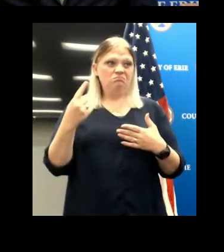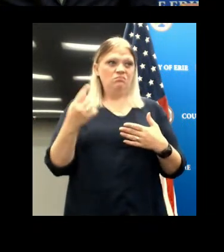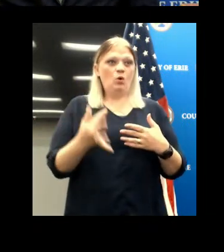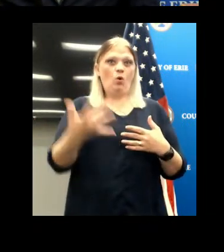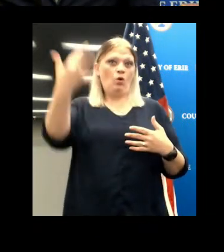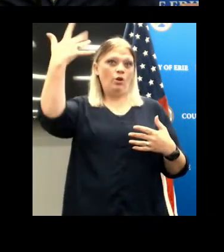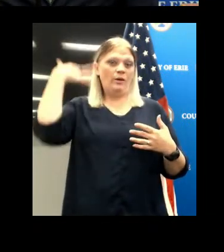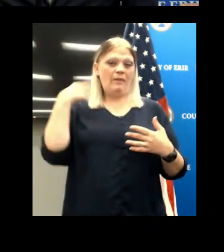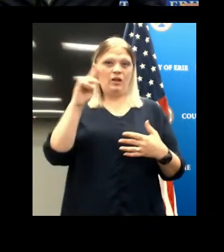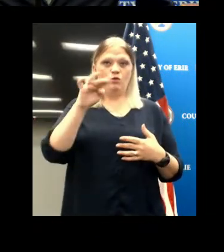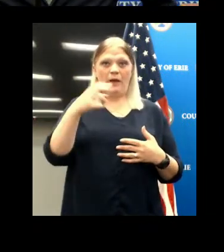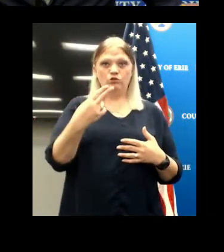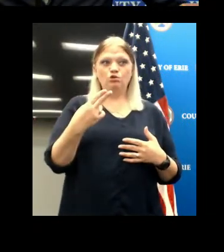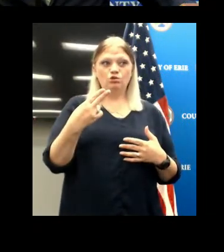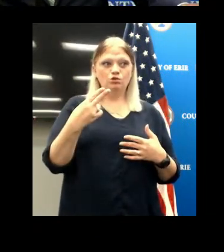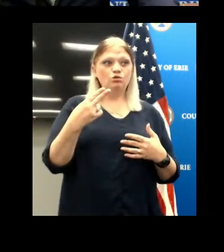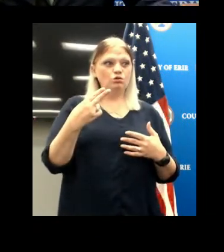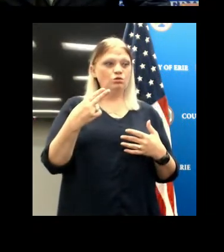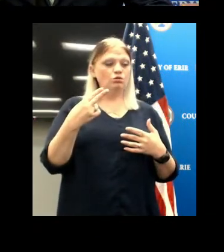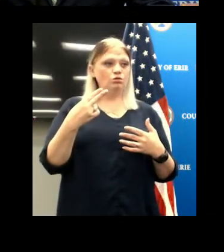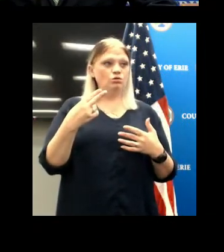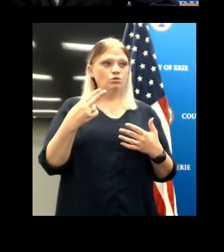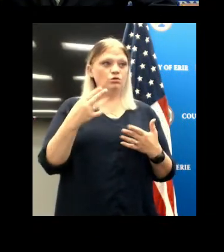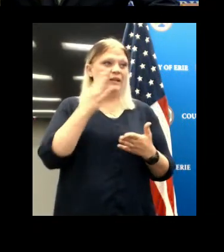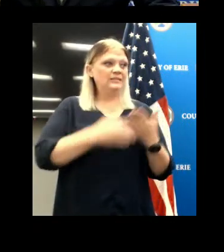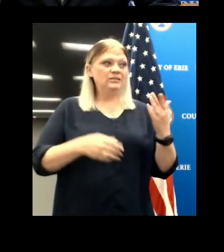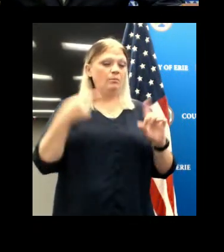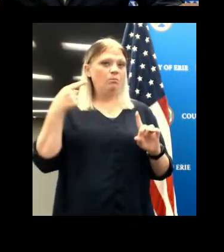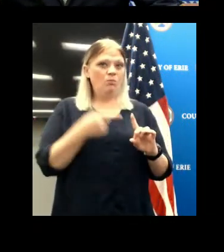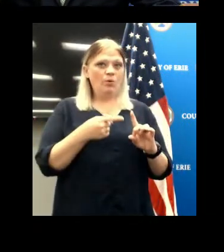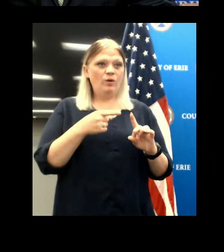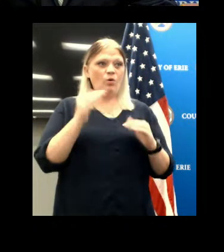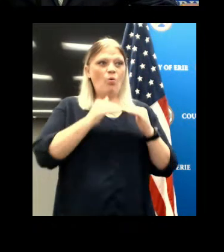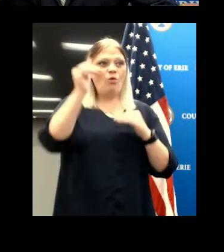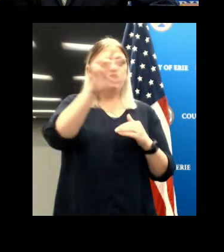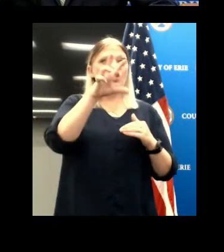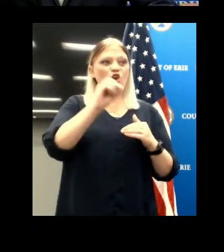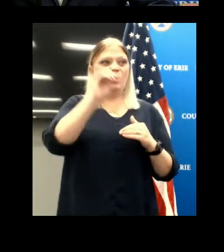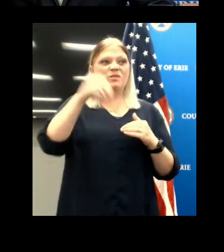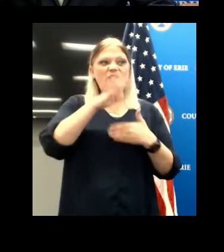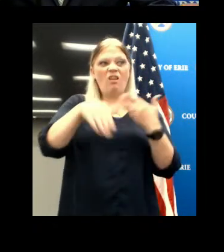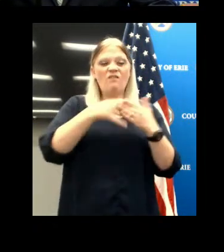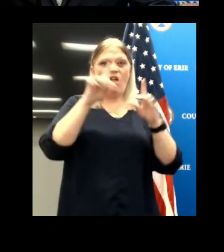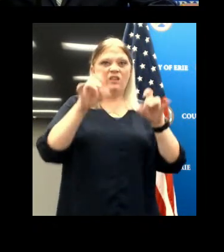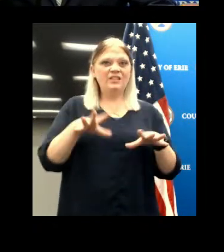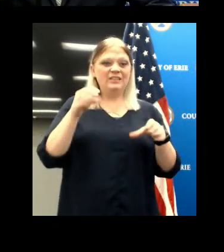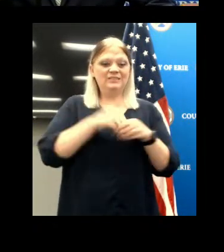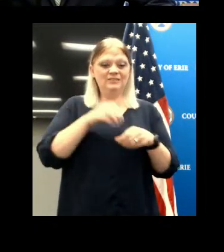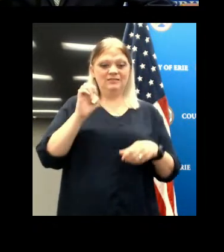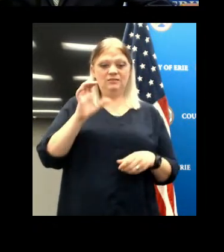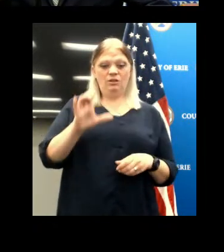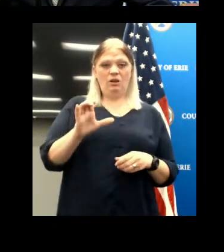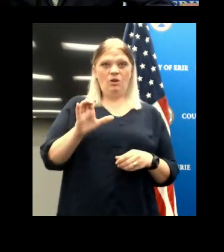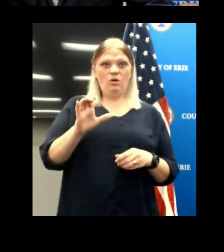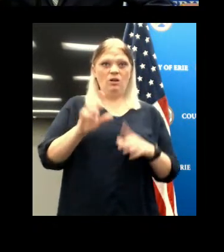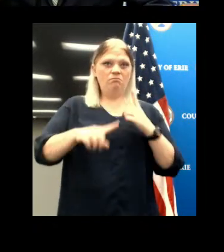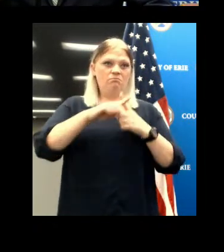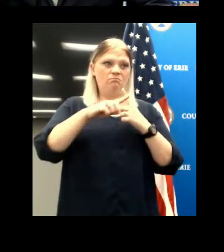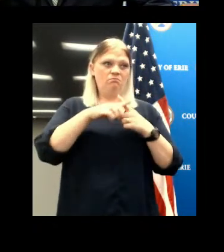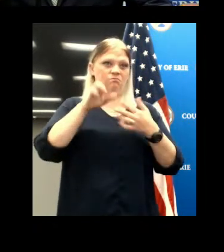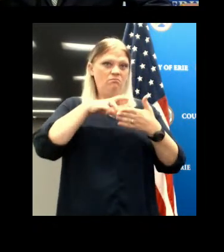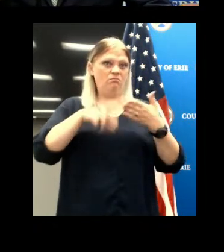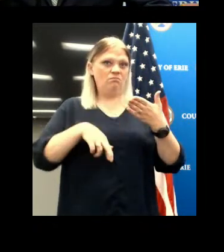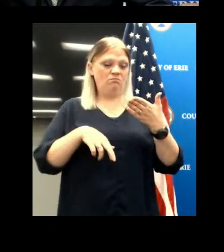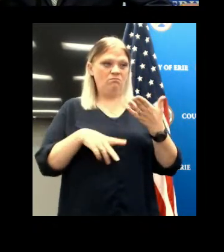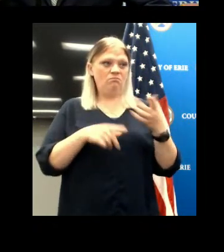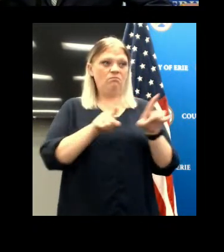to March, where at one point there were over 30% of all tests that were being performed in Erie County were coming up positive.